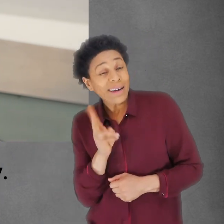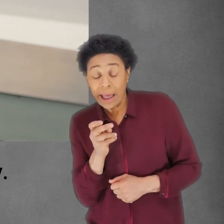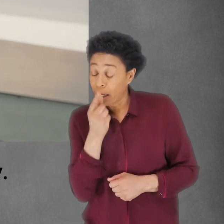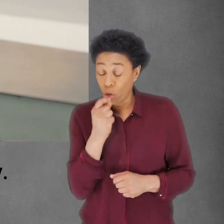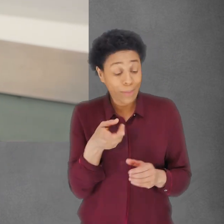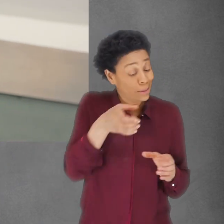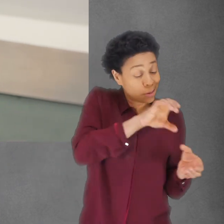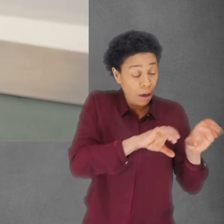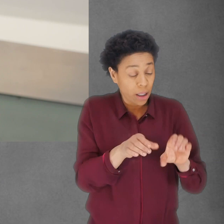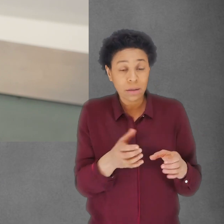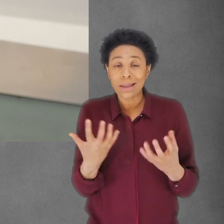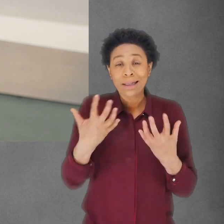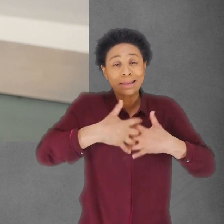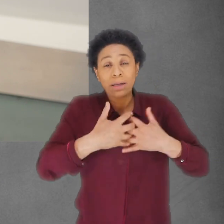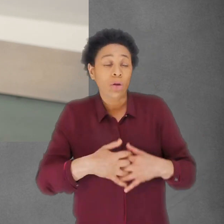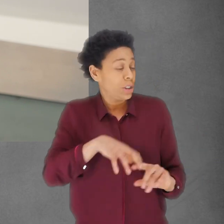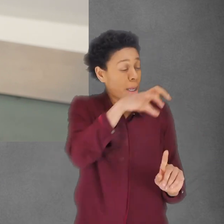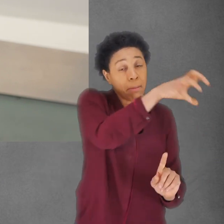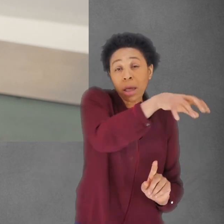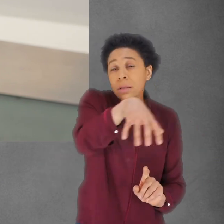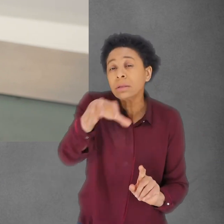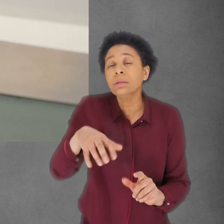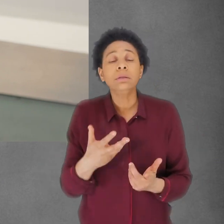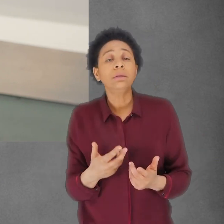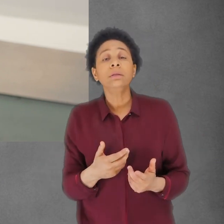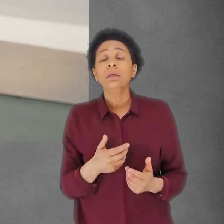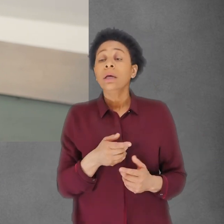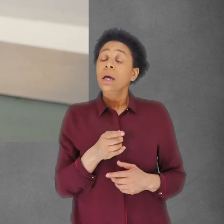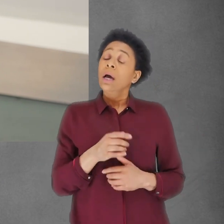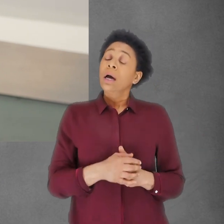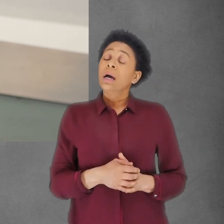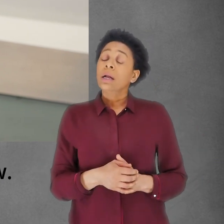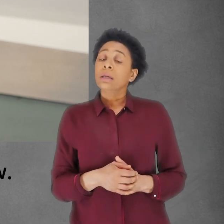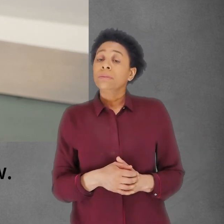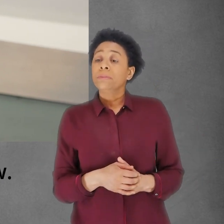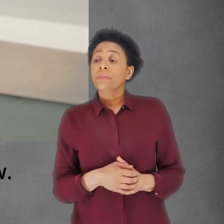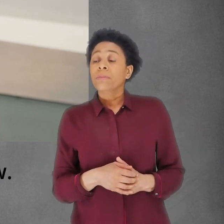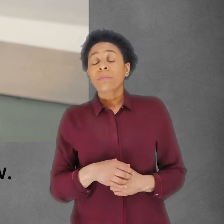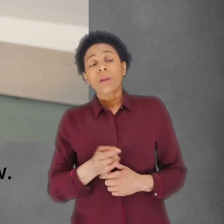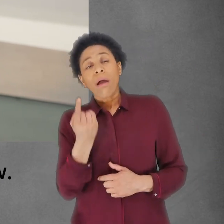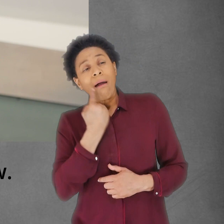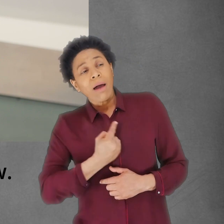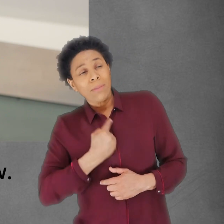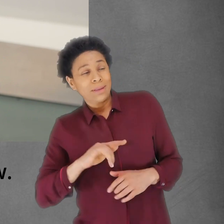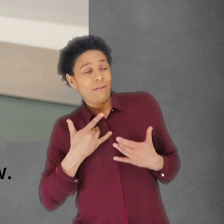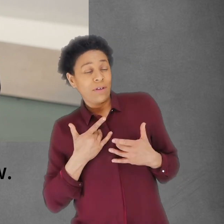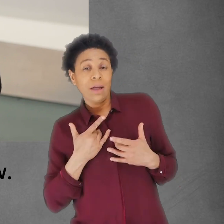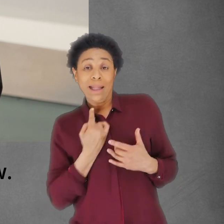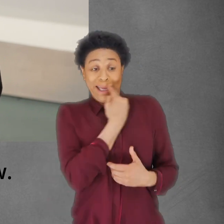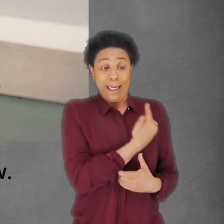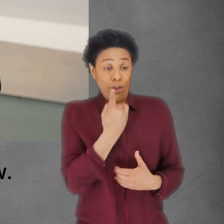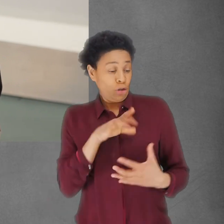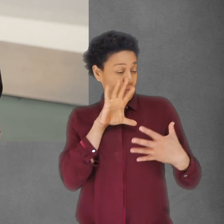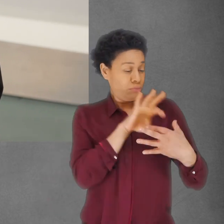or geography. And that is to say that with these encounters, with these geographies, how do we